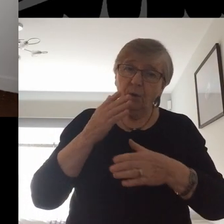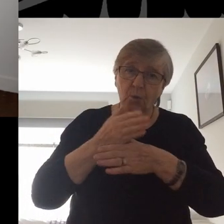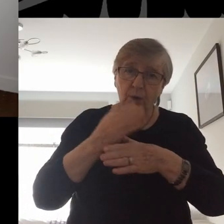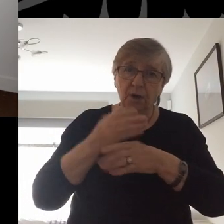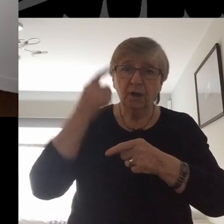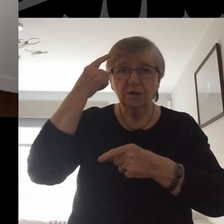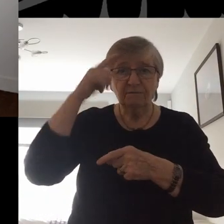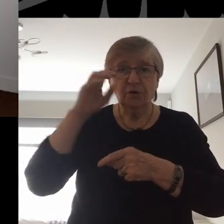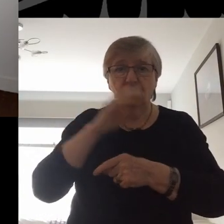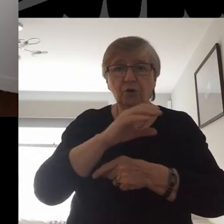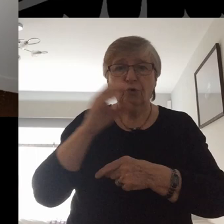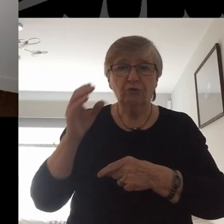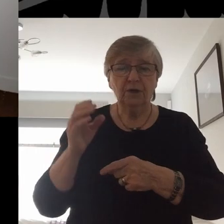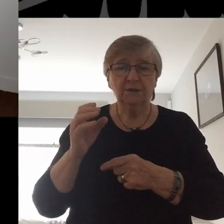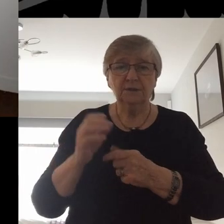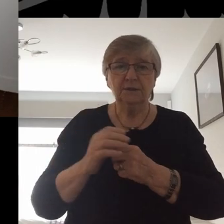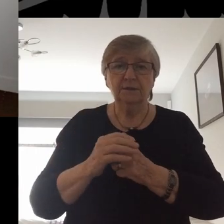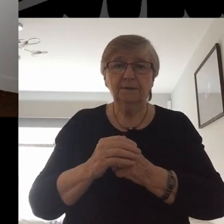Christ.